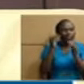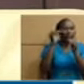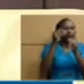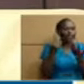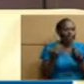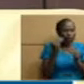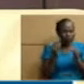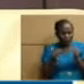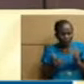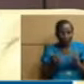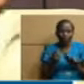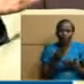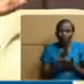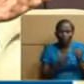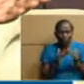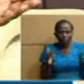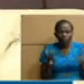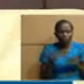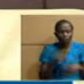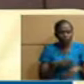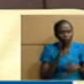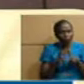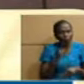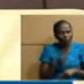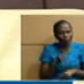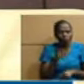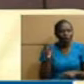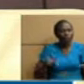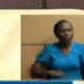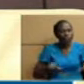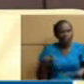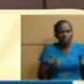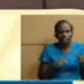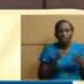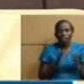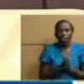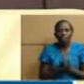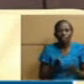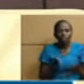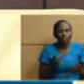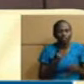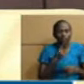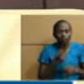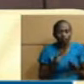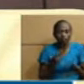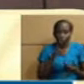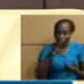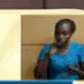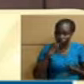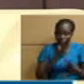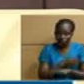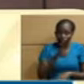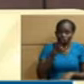static at some level. So when people say you're being arrogant, and I think Richard Byarugaba was